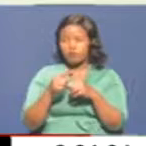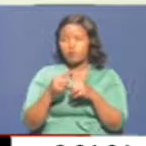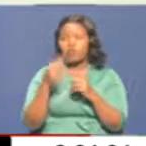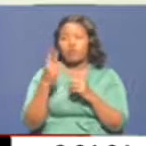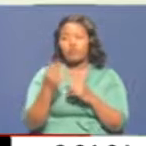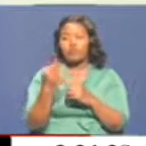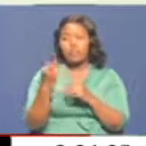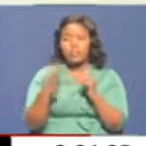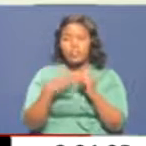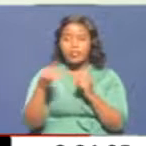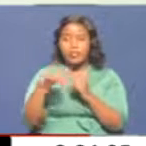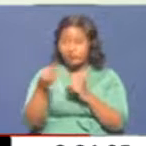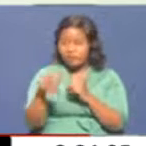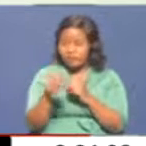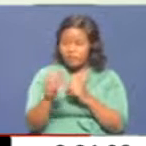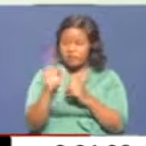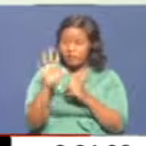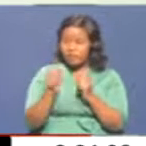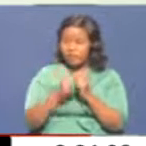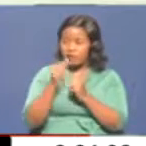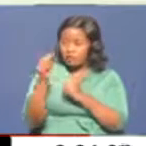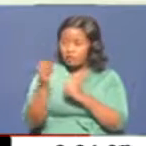248,515 from